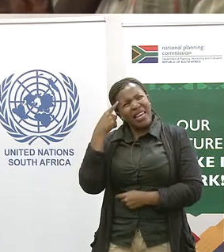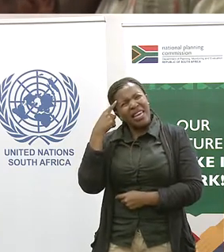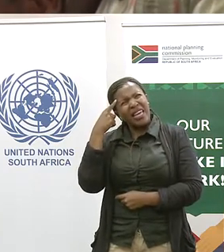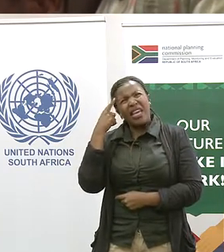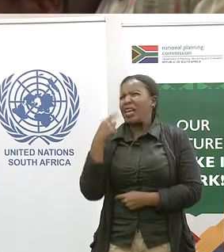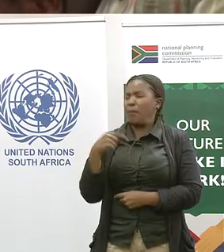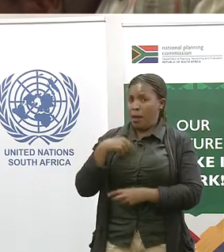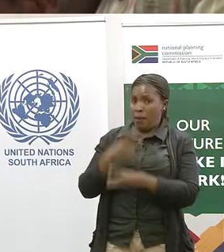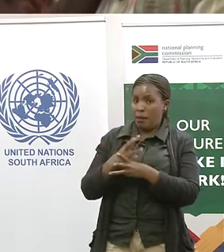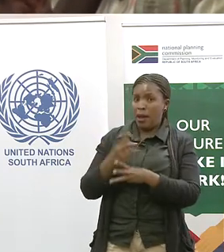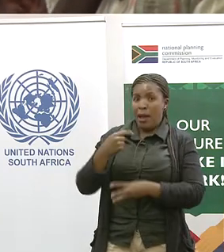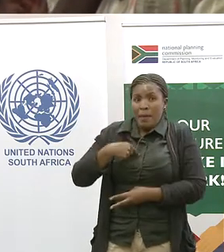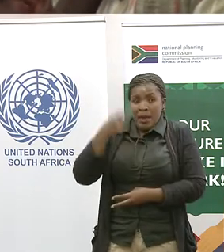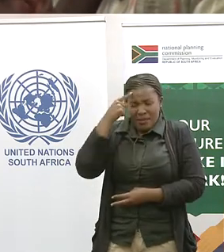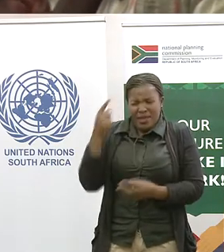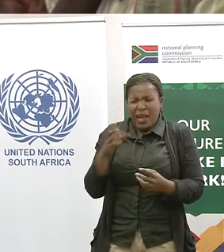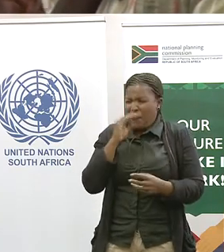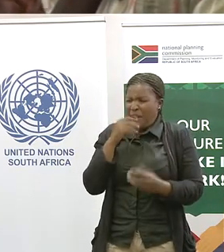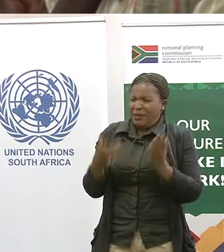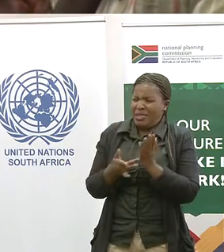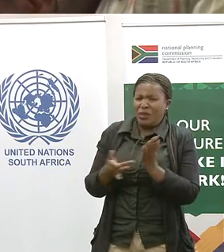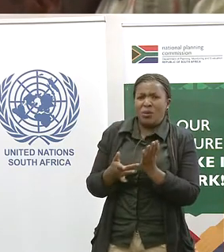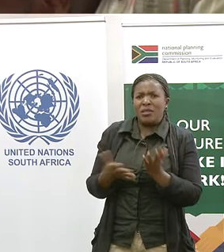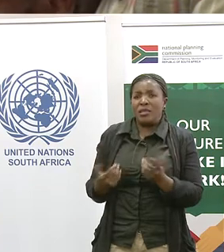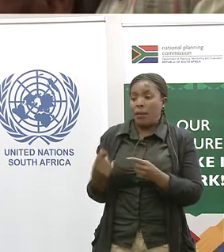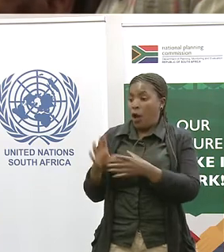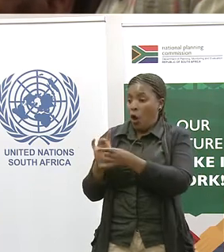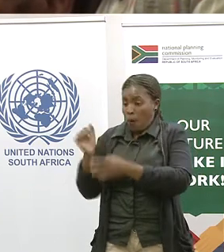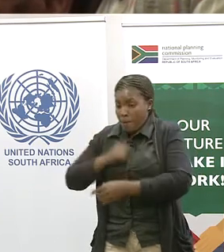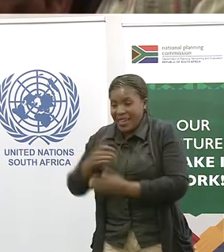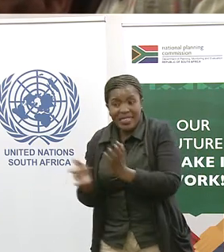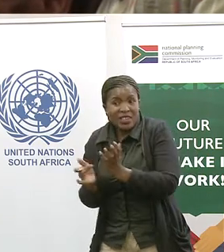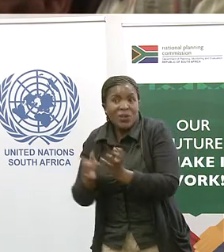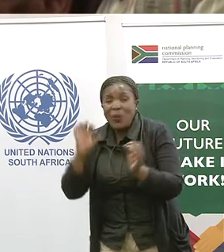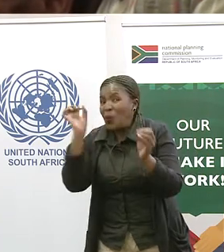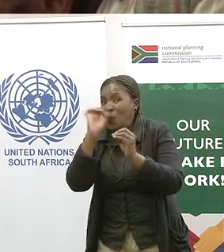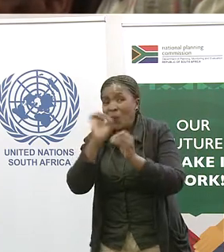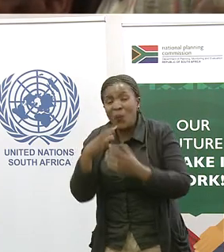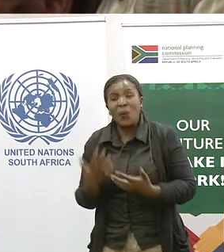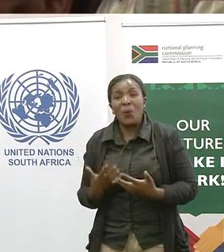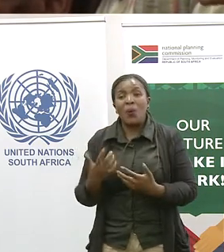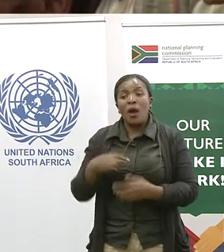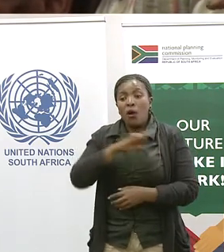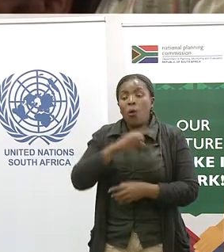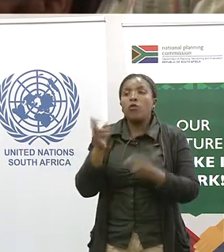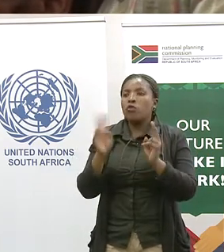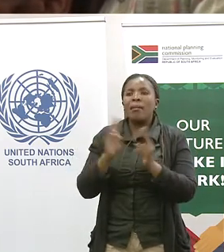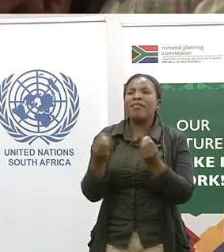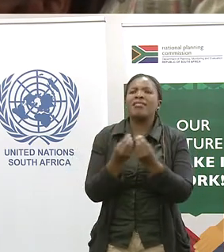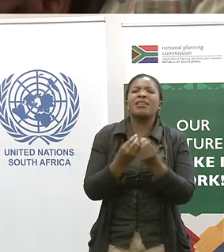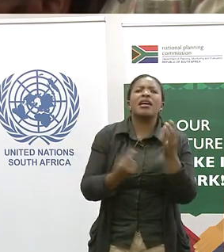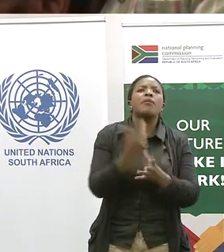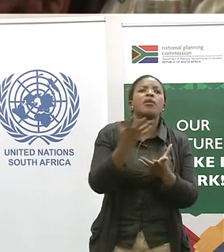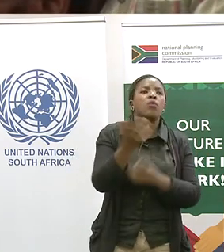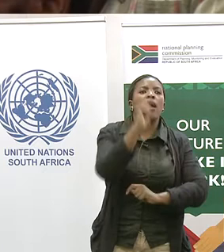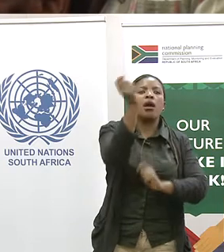ngetechnology. Itechnology le mina engingakaze ngiyibone emafama la ngisuka khona. Ngoba isikhathi esiningi izinto ezenzekayo zenzeka emadolobheni. Uthole